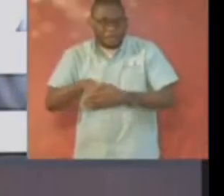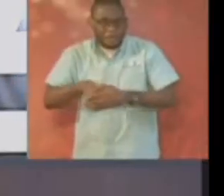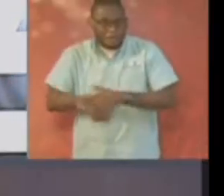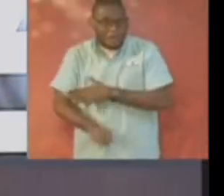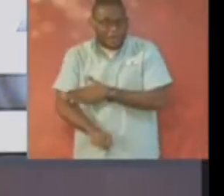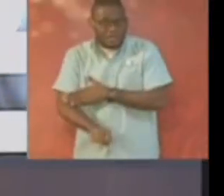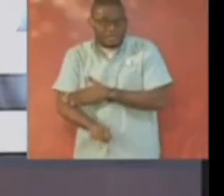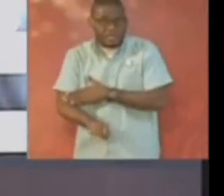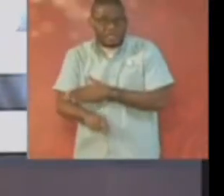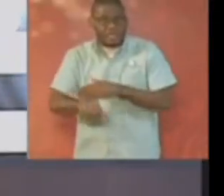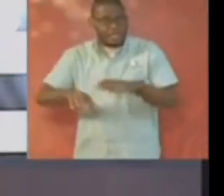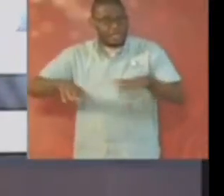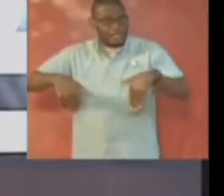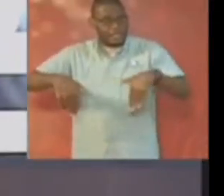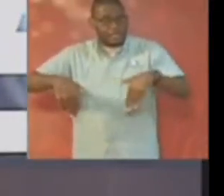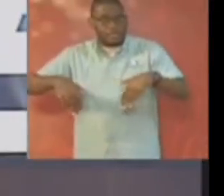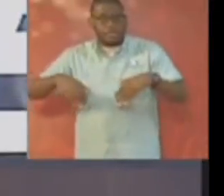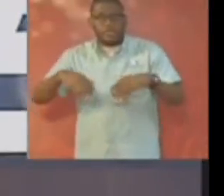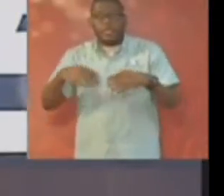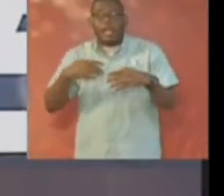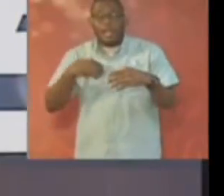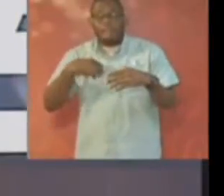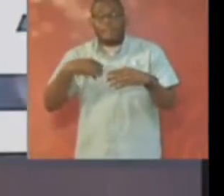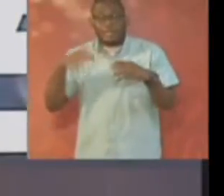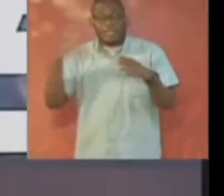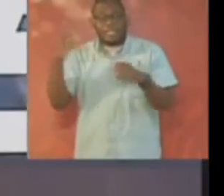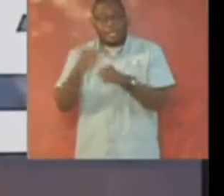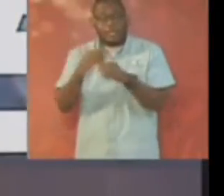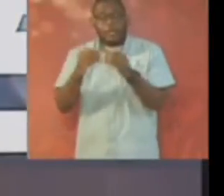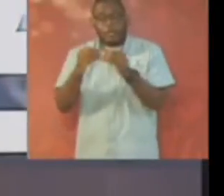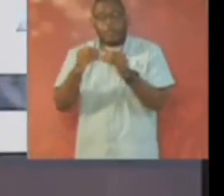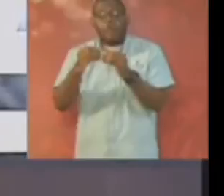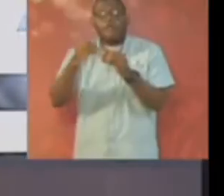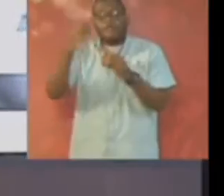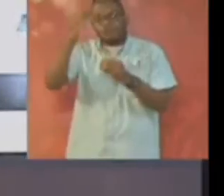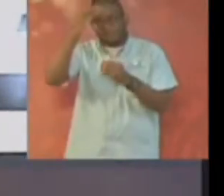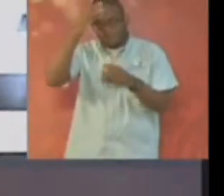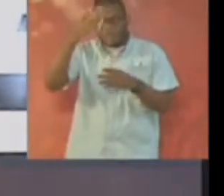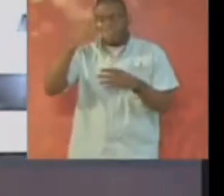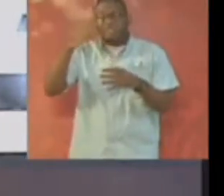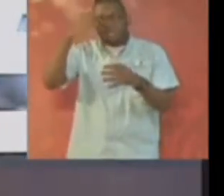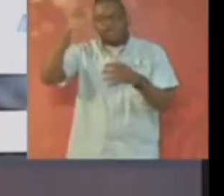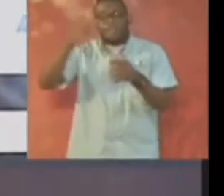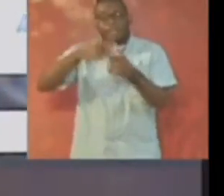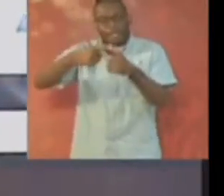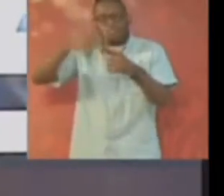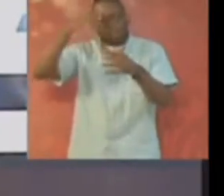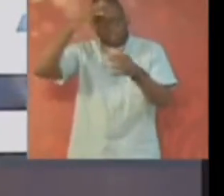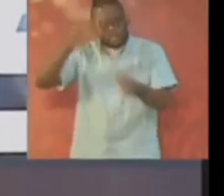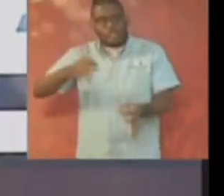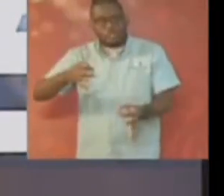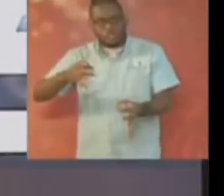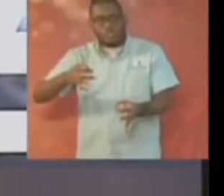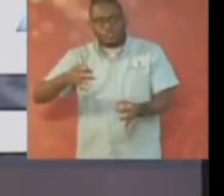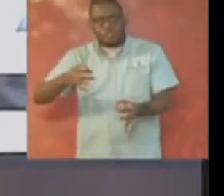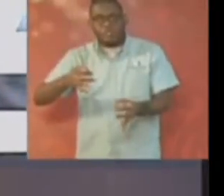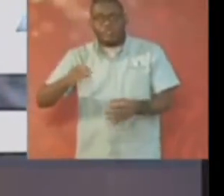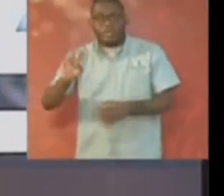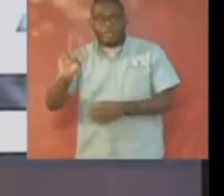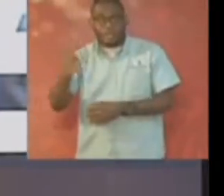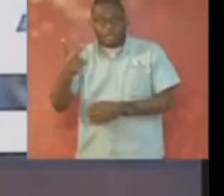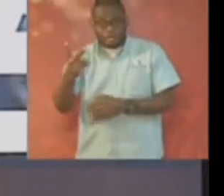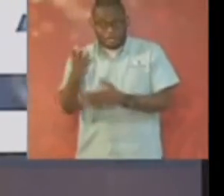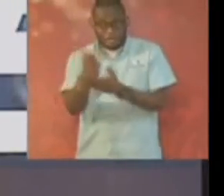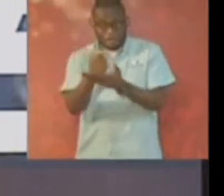we'll have to look at the data and then make those decisions. But we are expressing some concern. Now, in the second part of the question